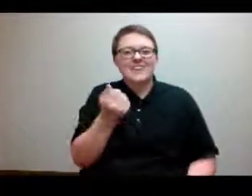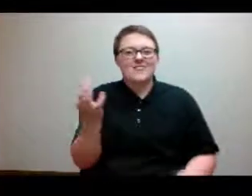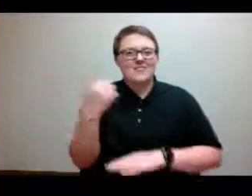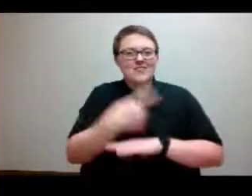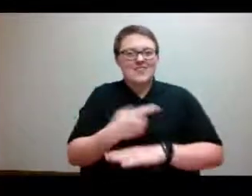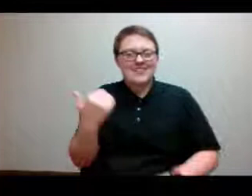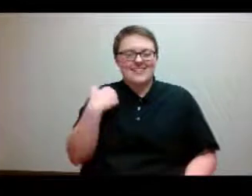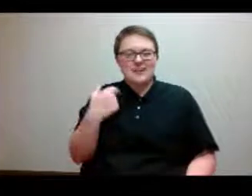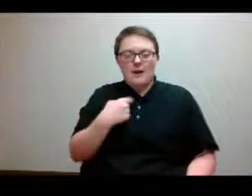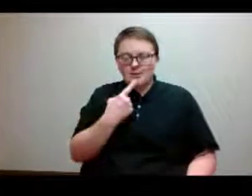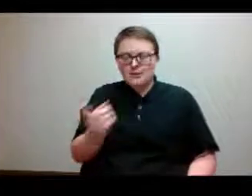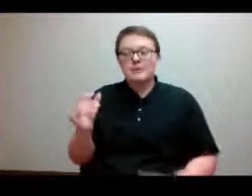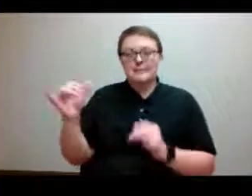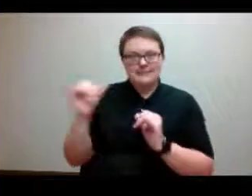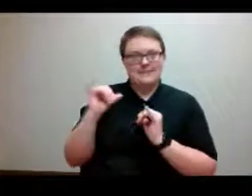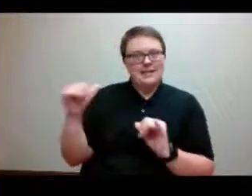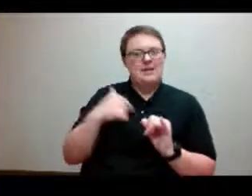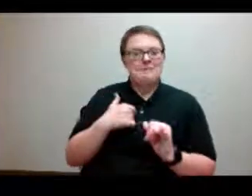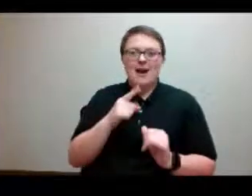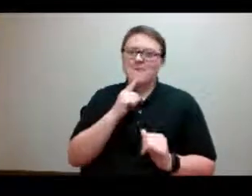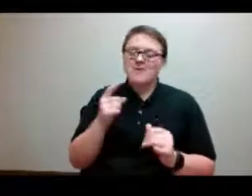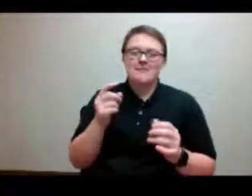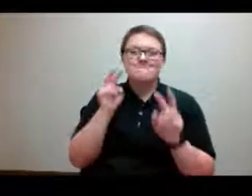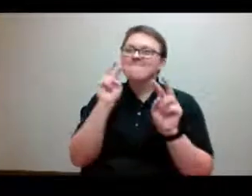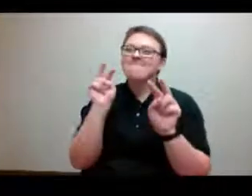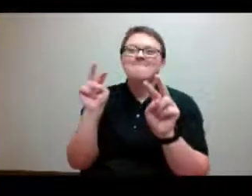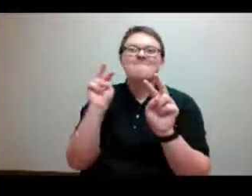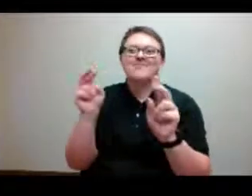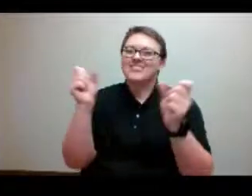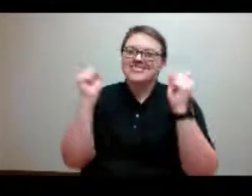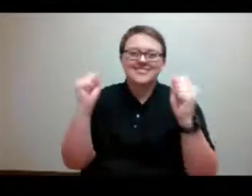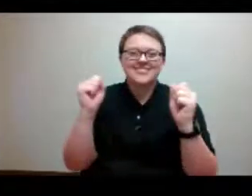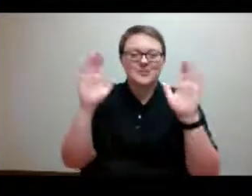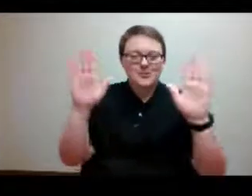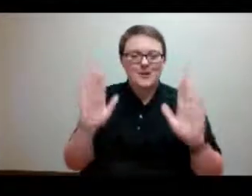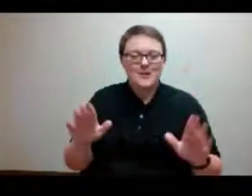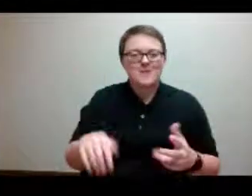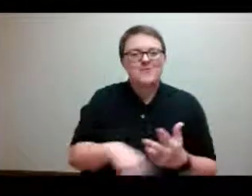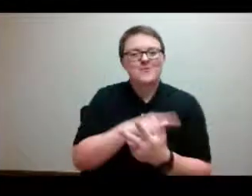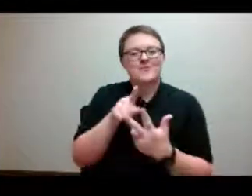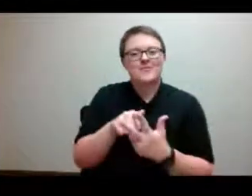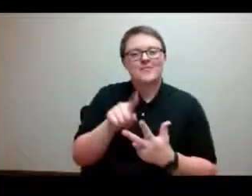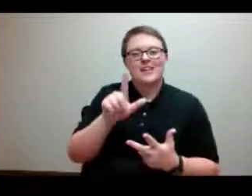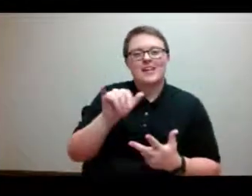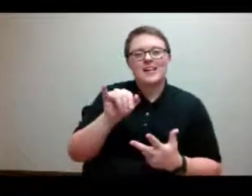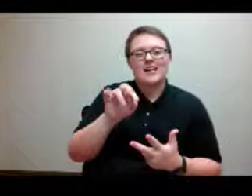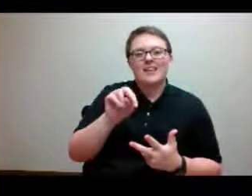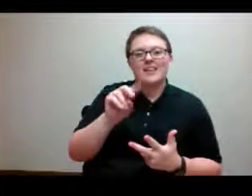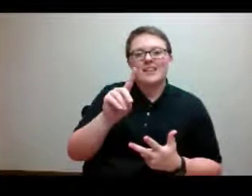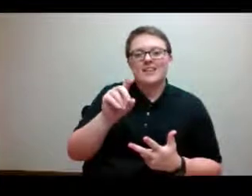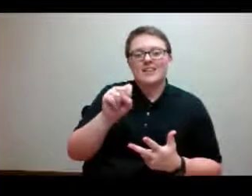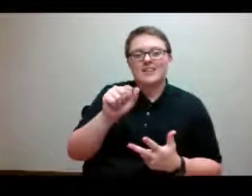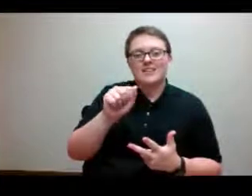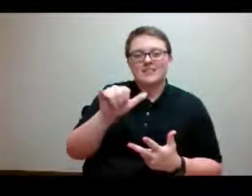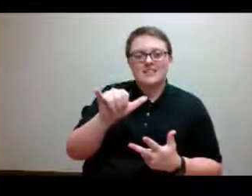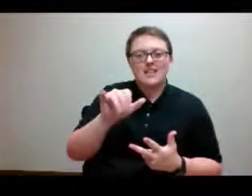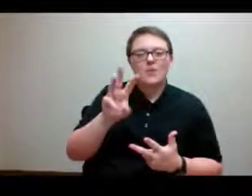that lifestyle. It's been really great. Lindsay Williams is joining us to teach in nuclear